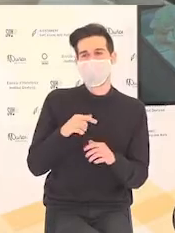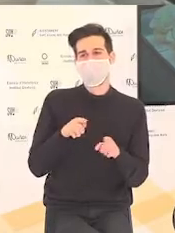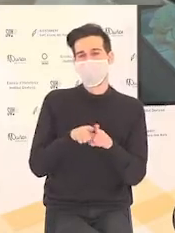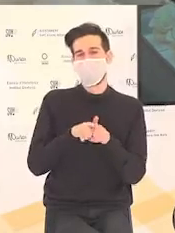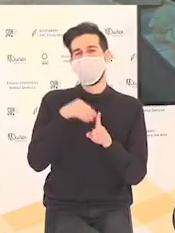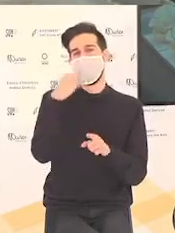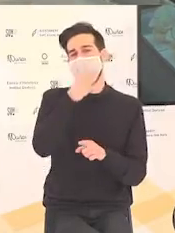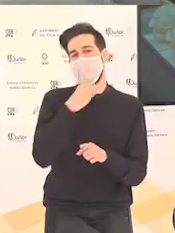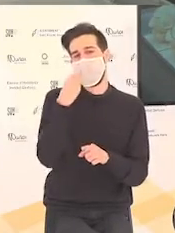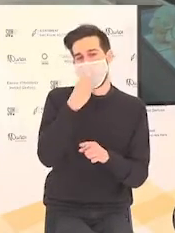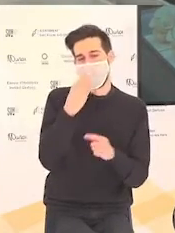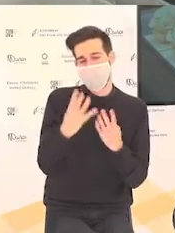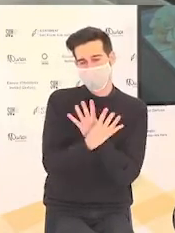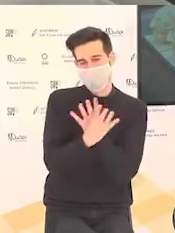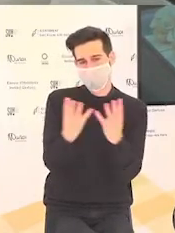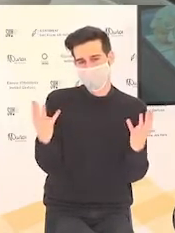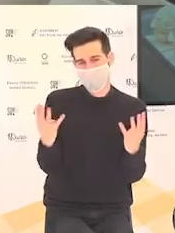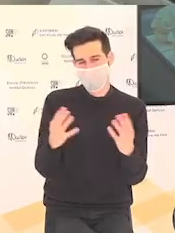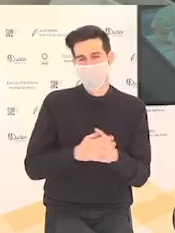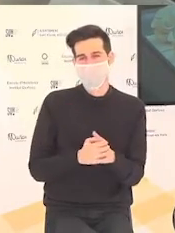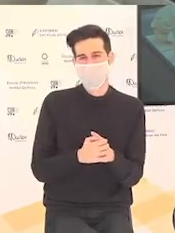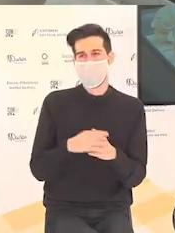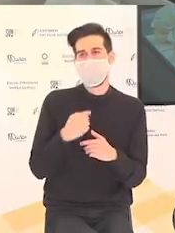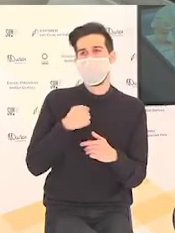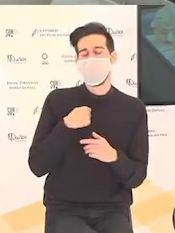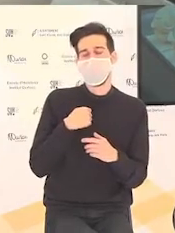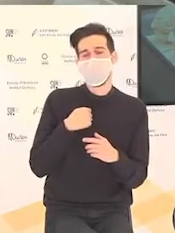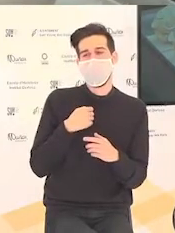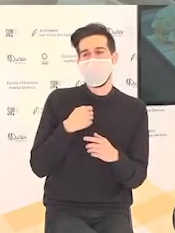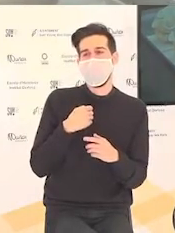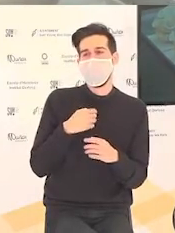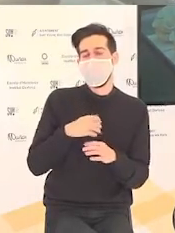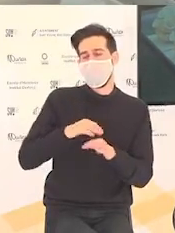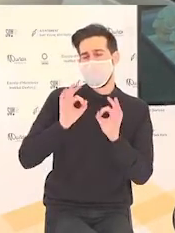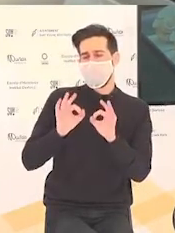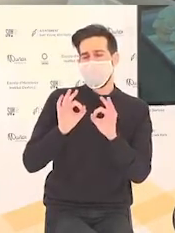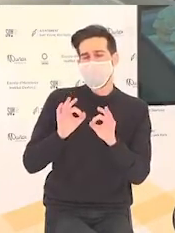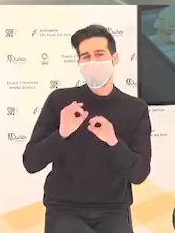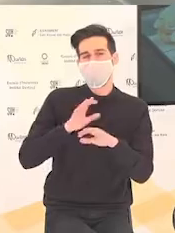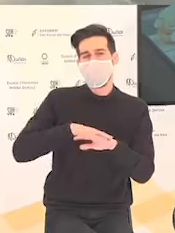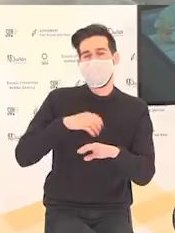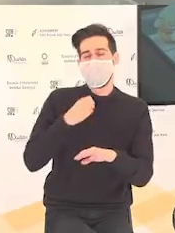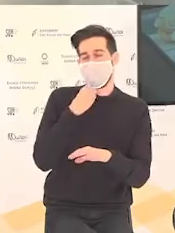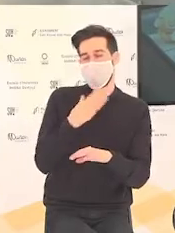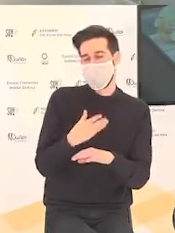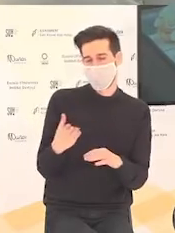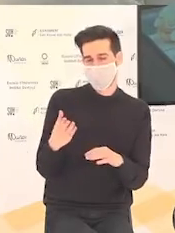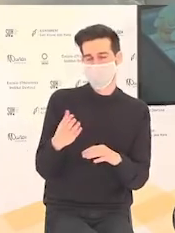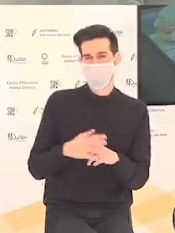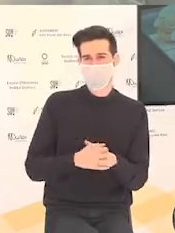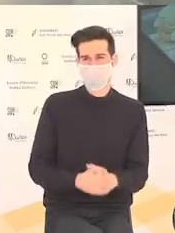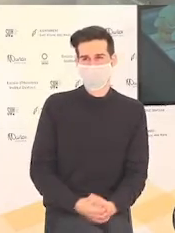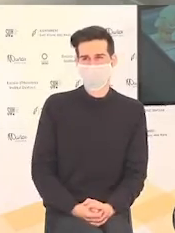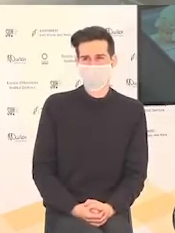nice looking few. Voy a hacer las justas para que nos quede bonito. We've got a few that we can present, shall we